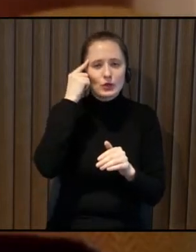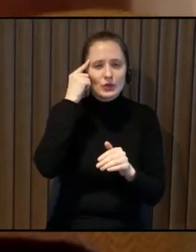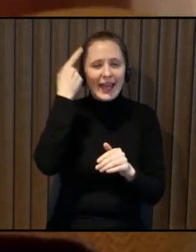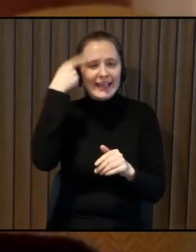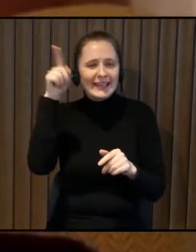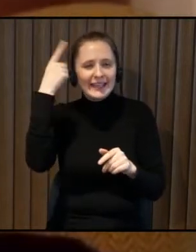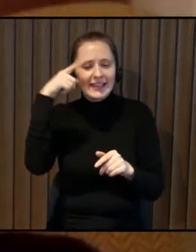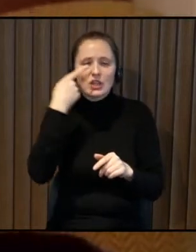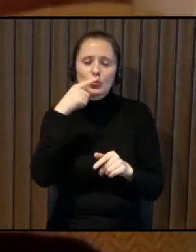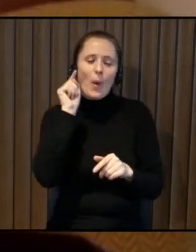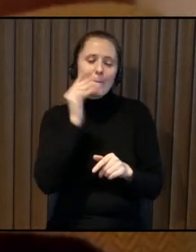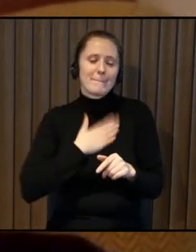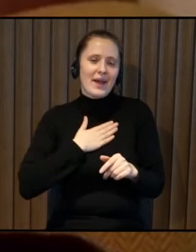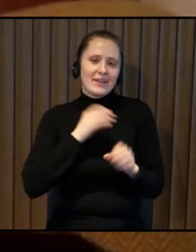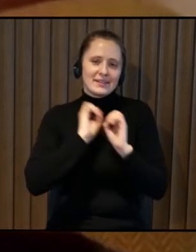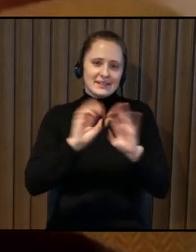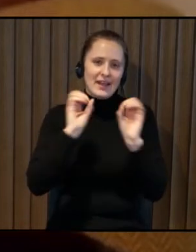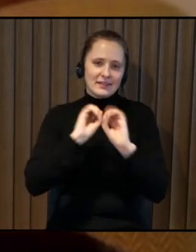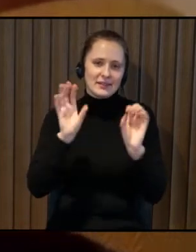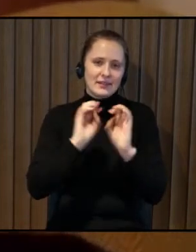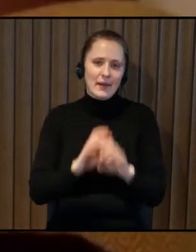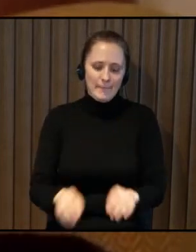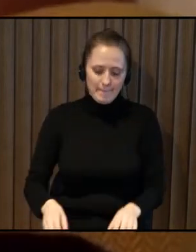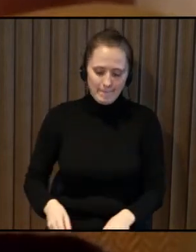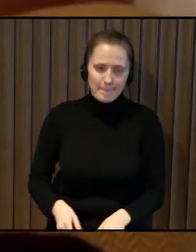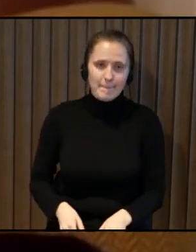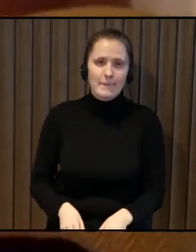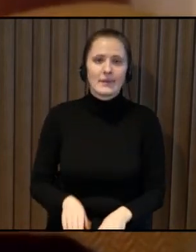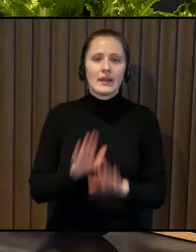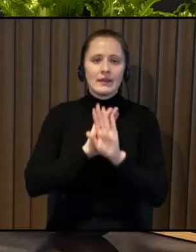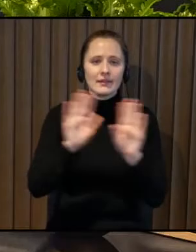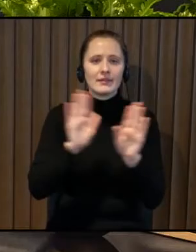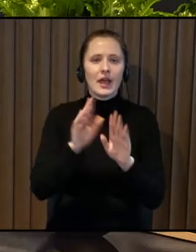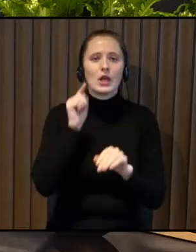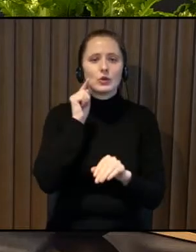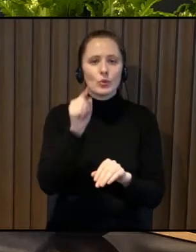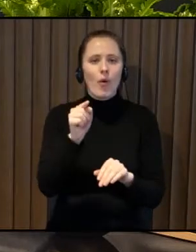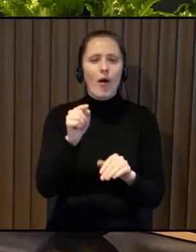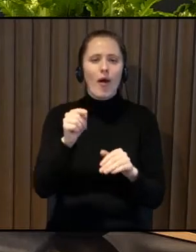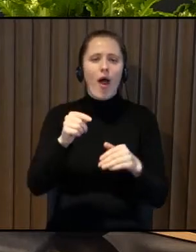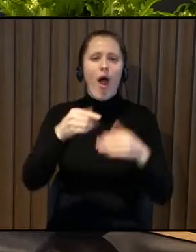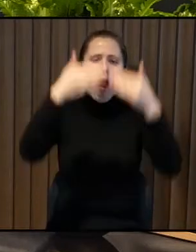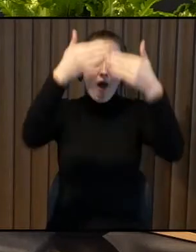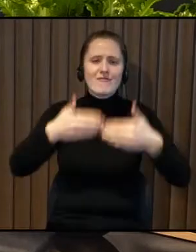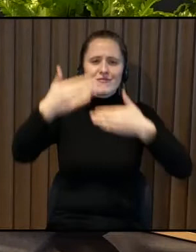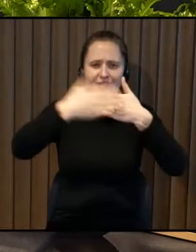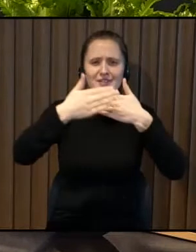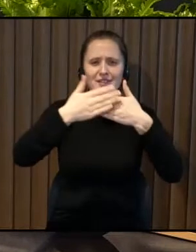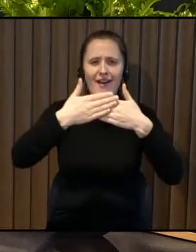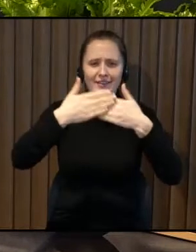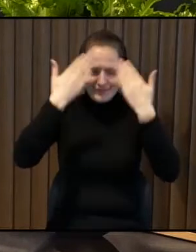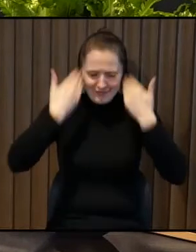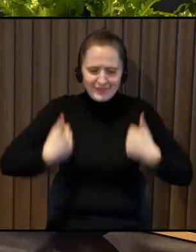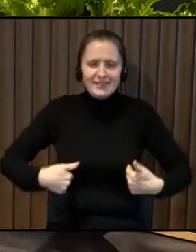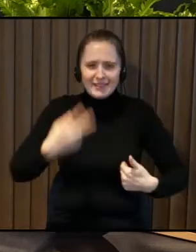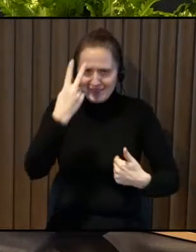there are some, or there will be some hidden thoughts also from what I've said. Yeah,